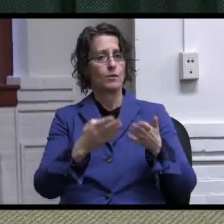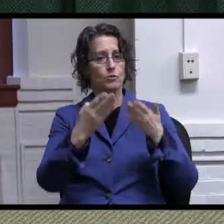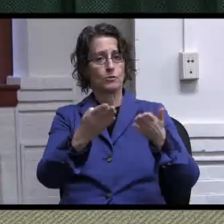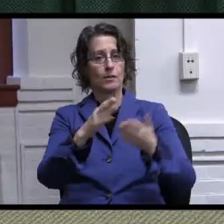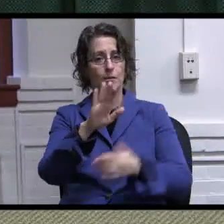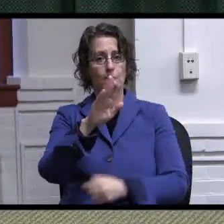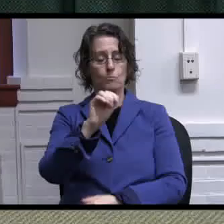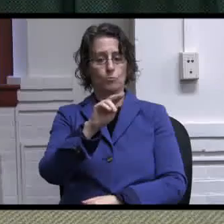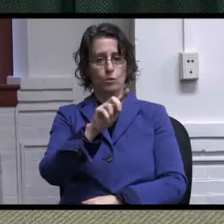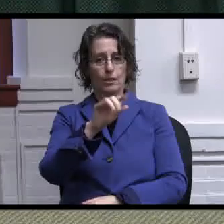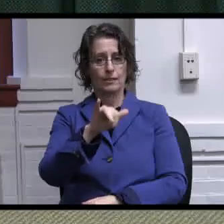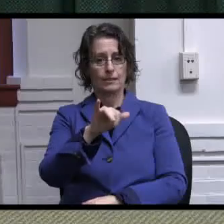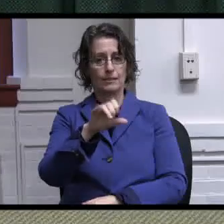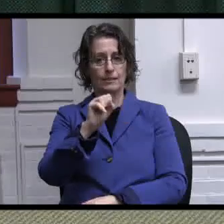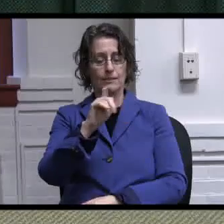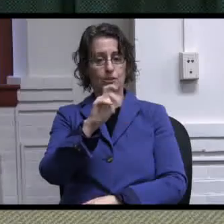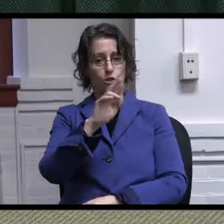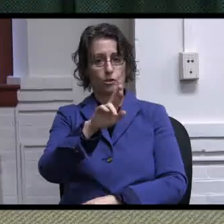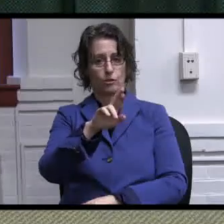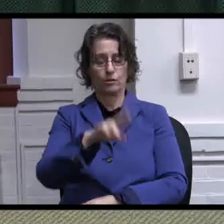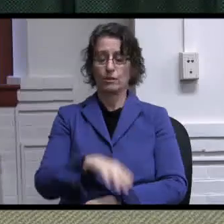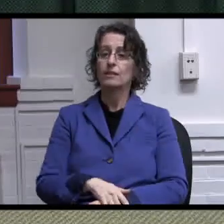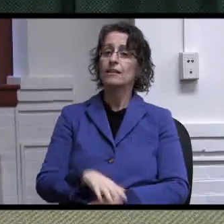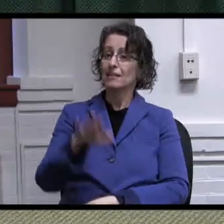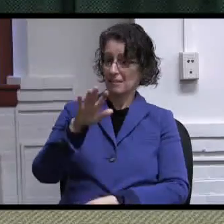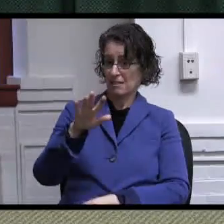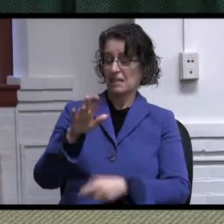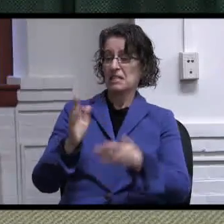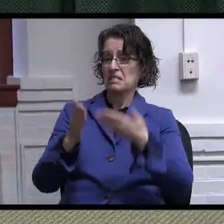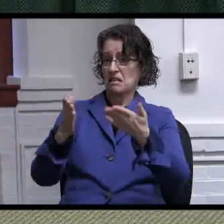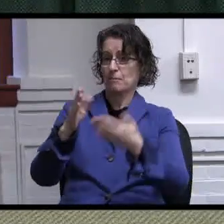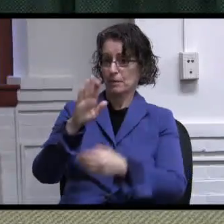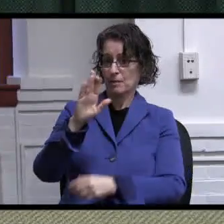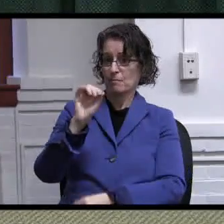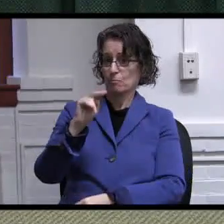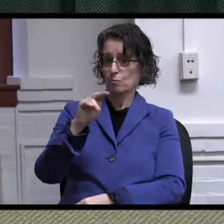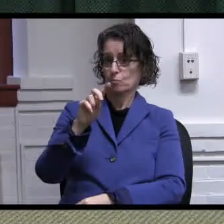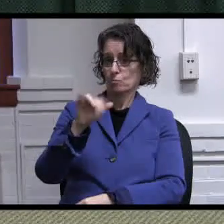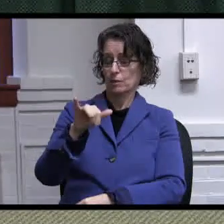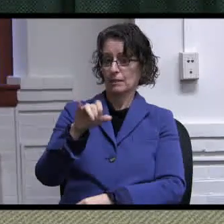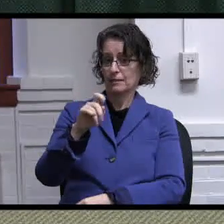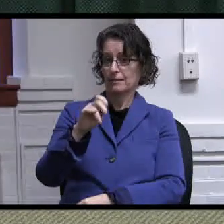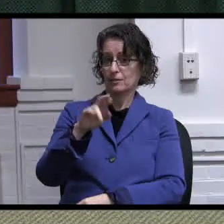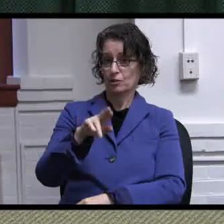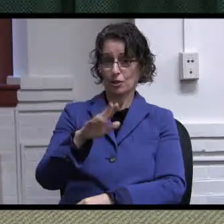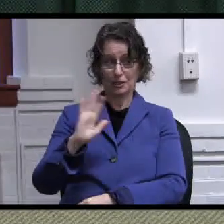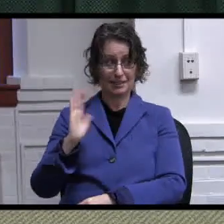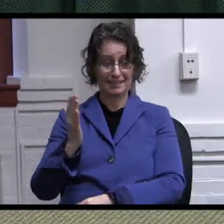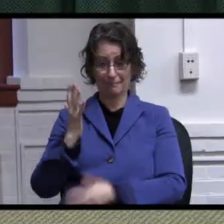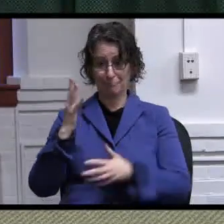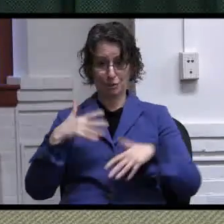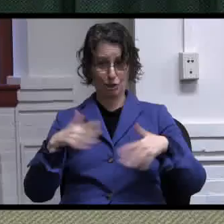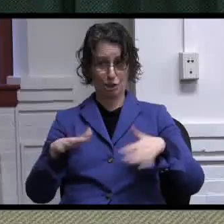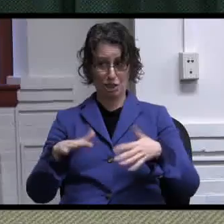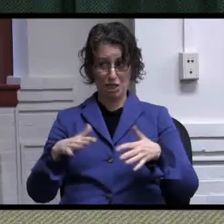Starr. Brandie Starr has been nominated for vice chair. Are there any other nominations? Yeah, she looks a little nervous, doesn't